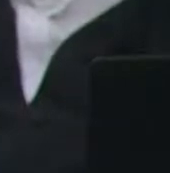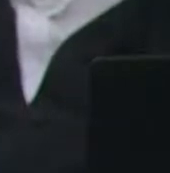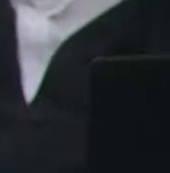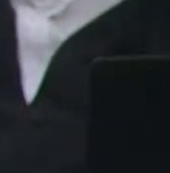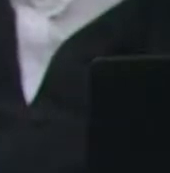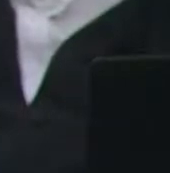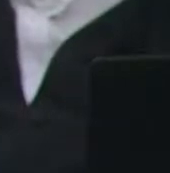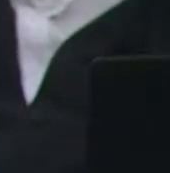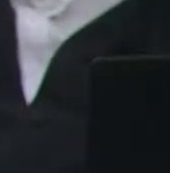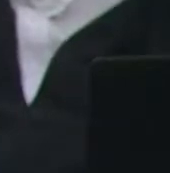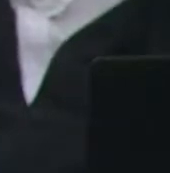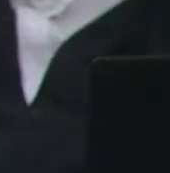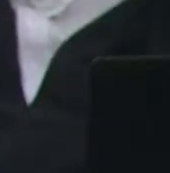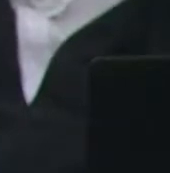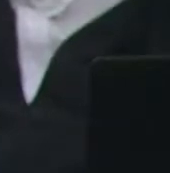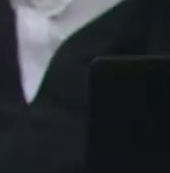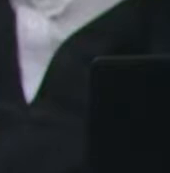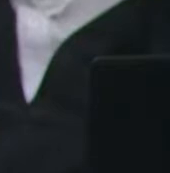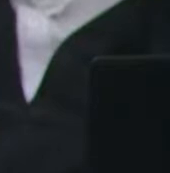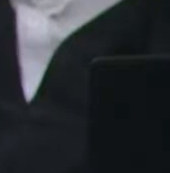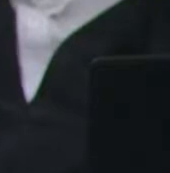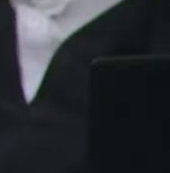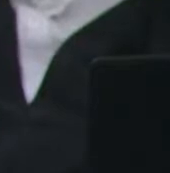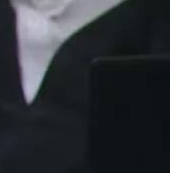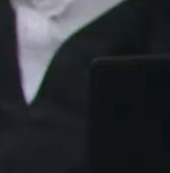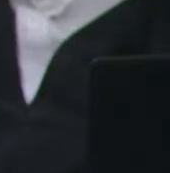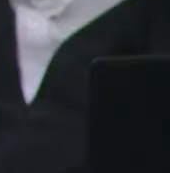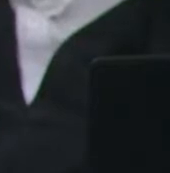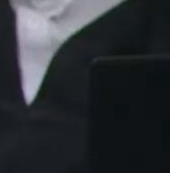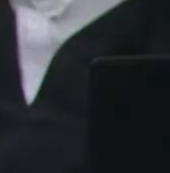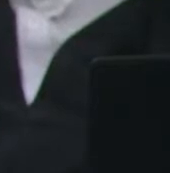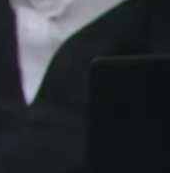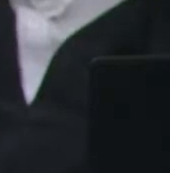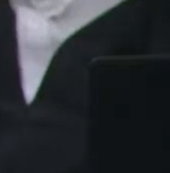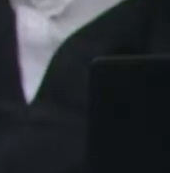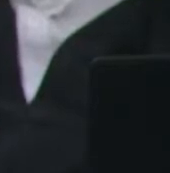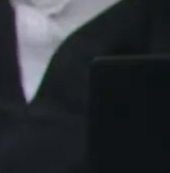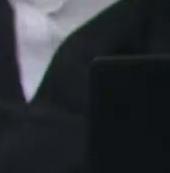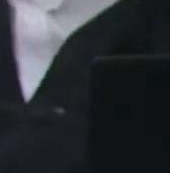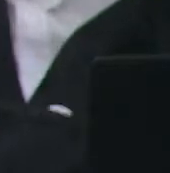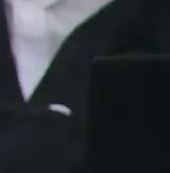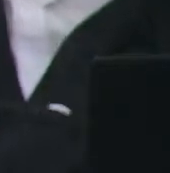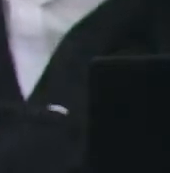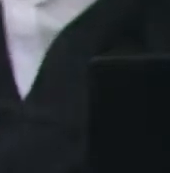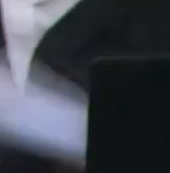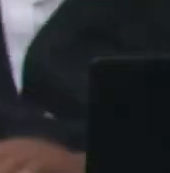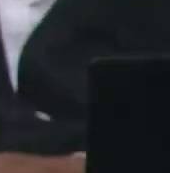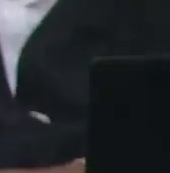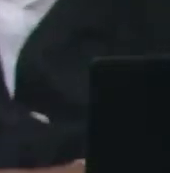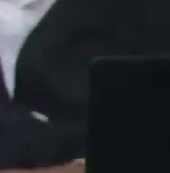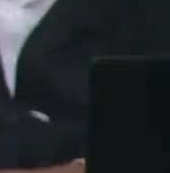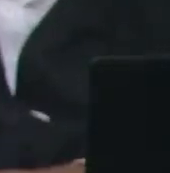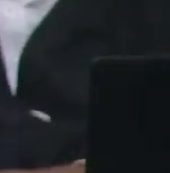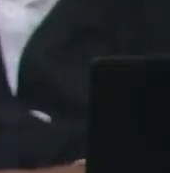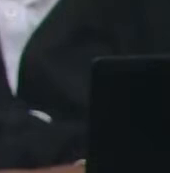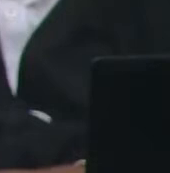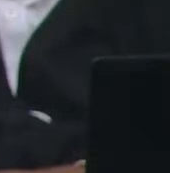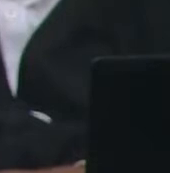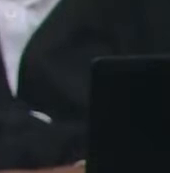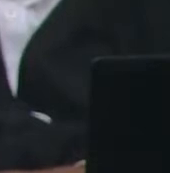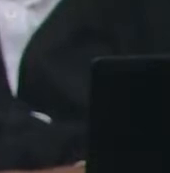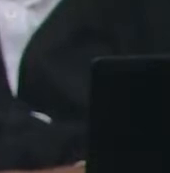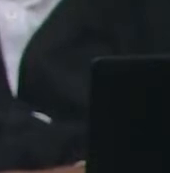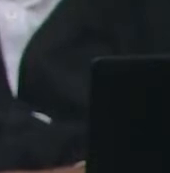But Honorable Speaker, thank you once again. And honorable members, state-owned enterprises are critical drivers